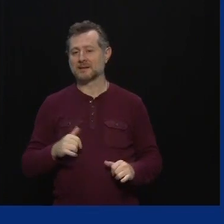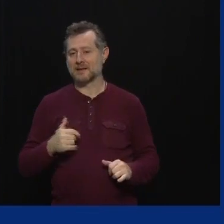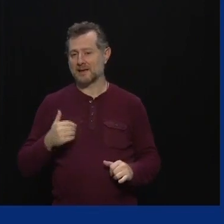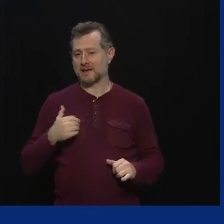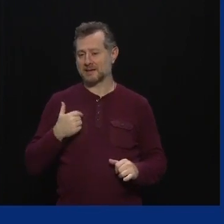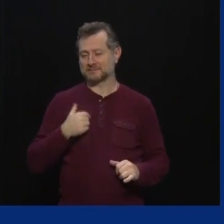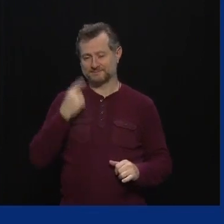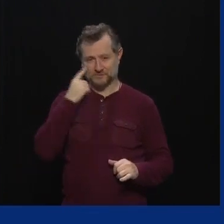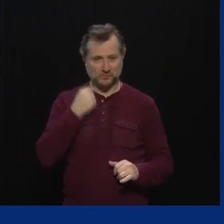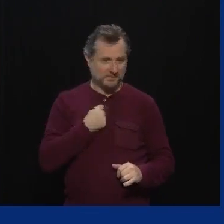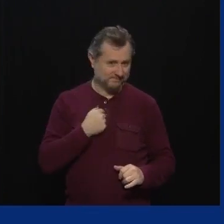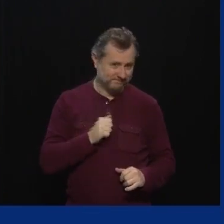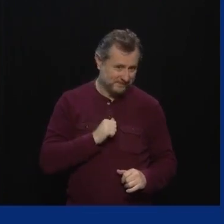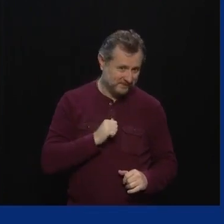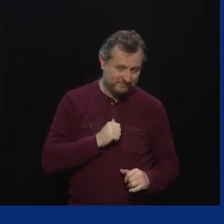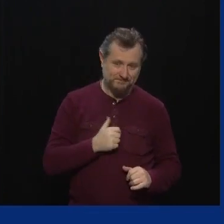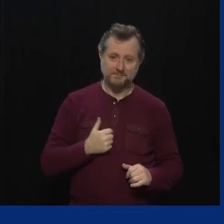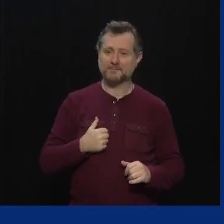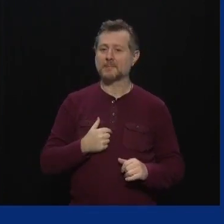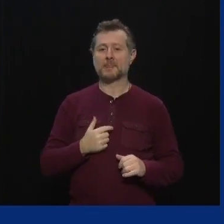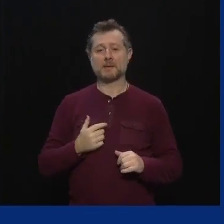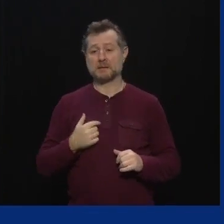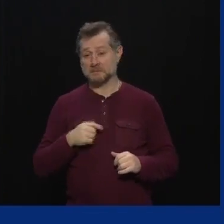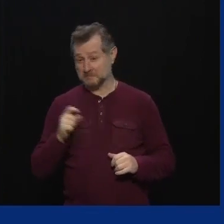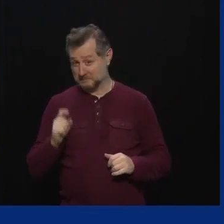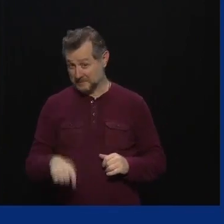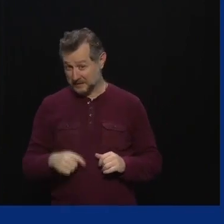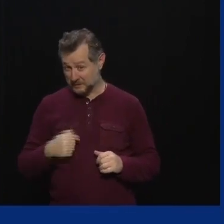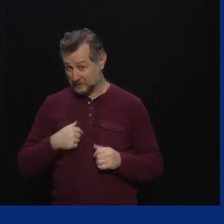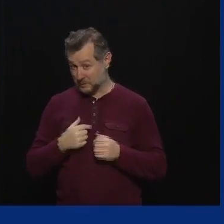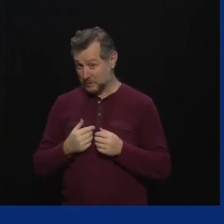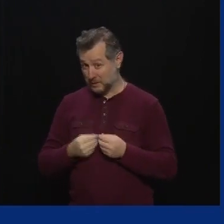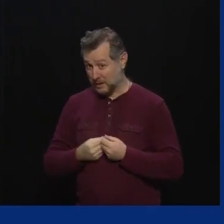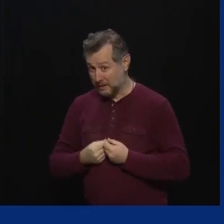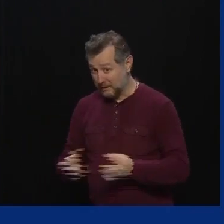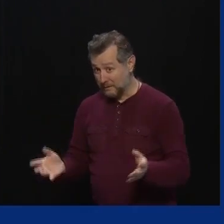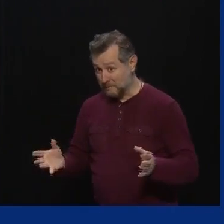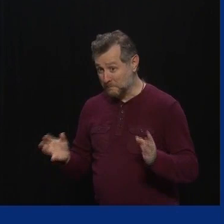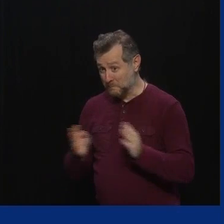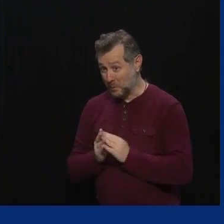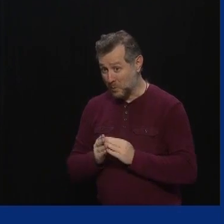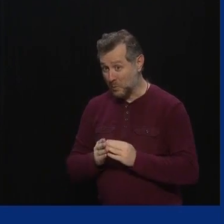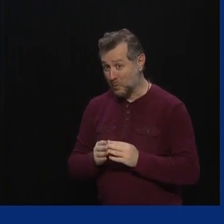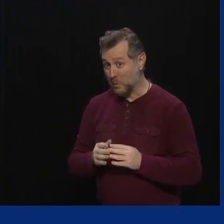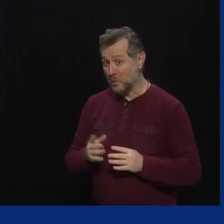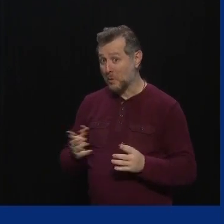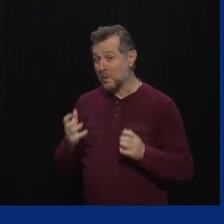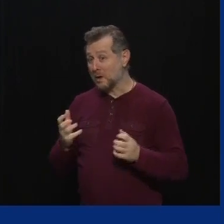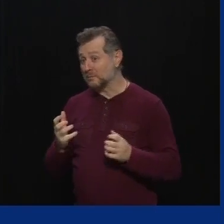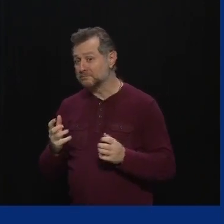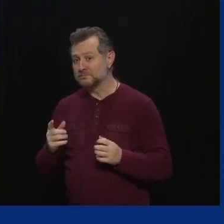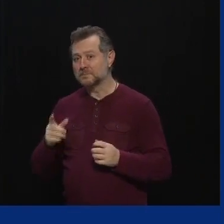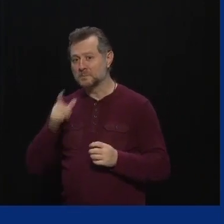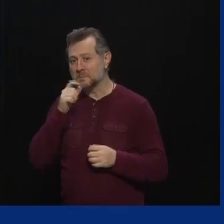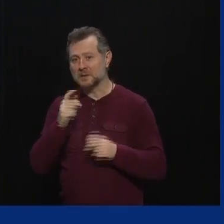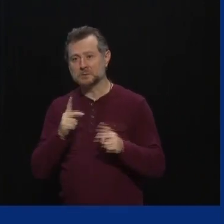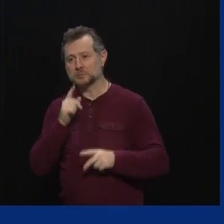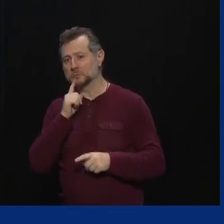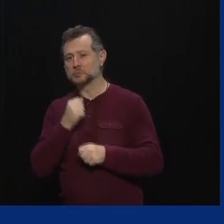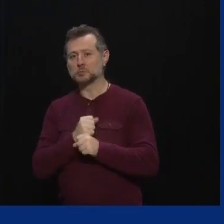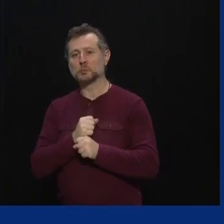we just make these more widely available? I mean, everybody who's been vaccinated really wants to make sure that they are fortified heading into the winter season.